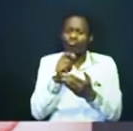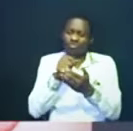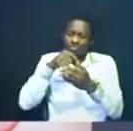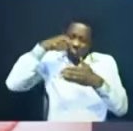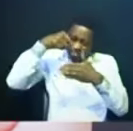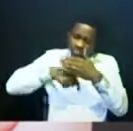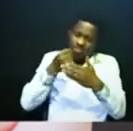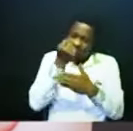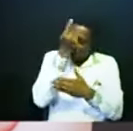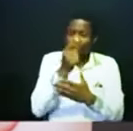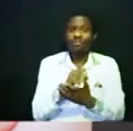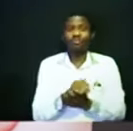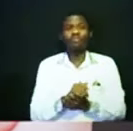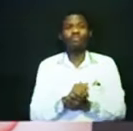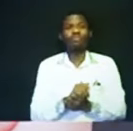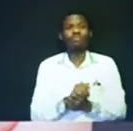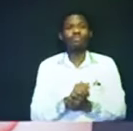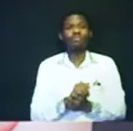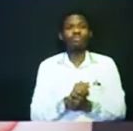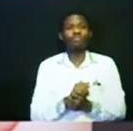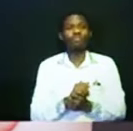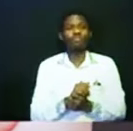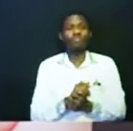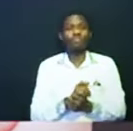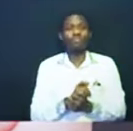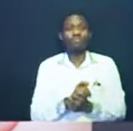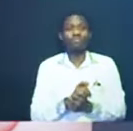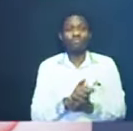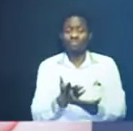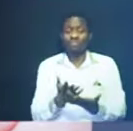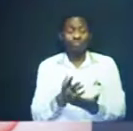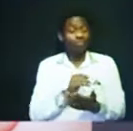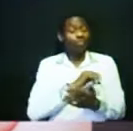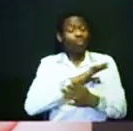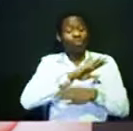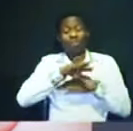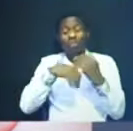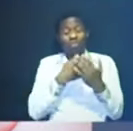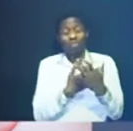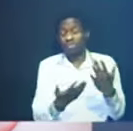mre a agi sawoti asie yi. All that has to be done has been done.